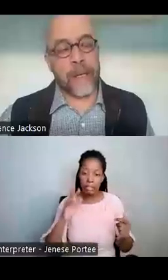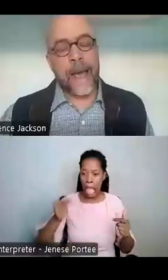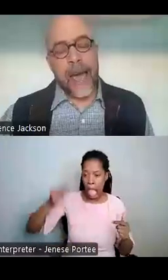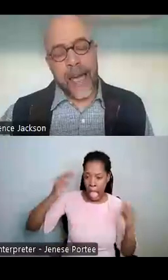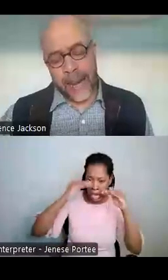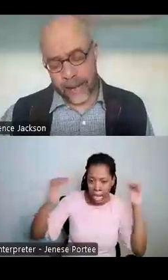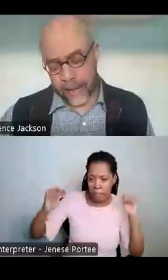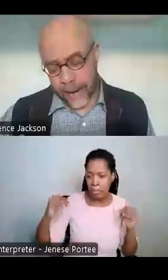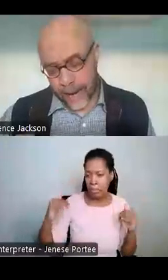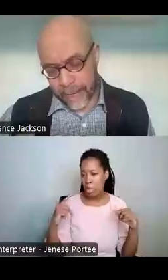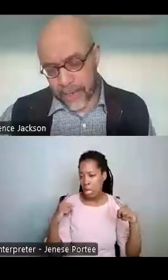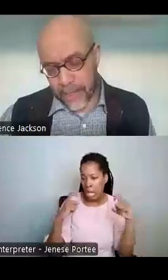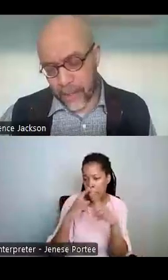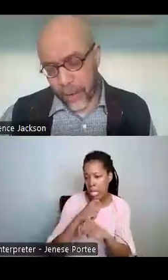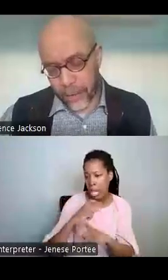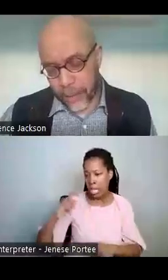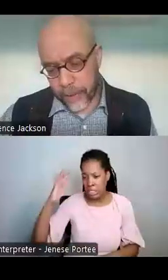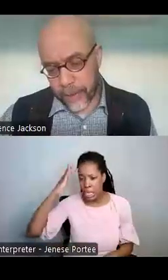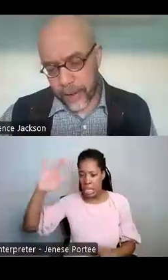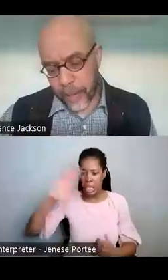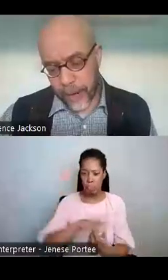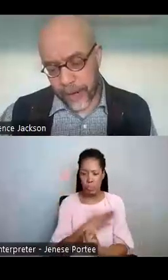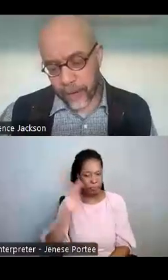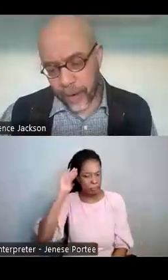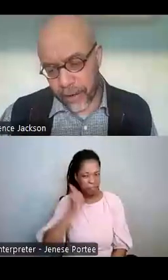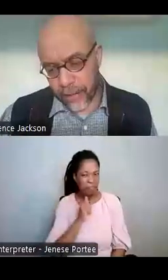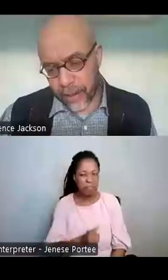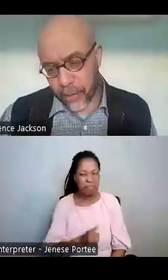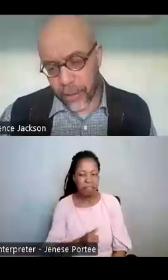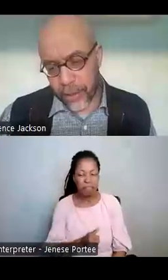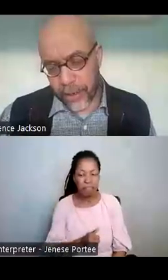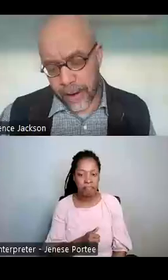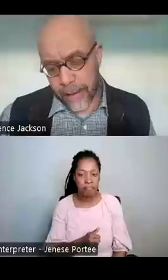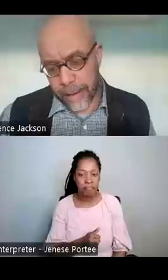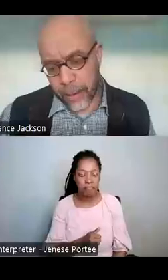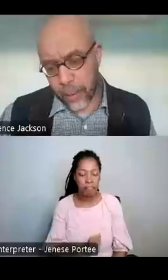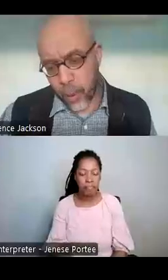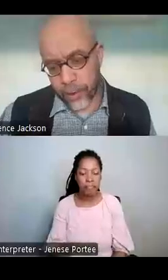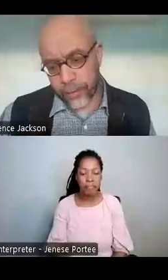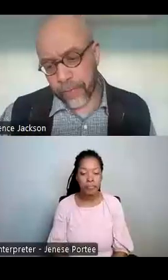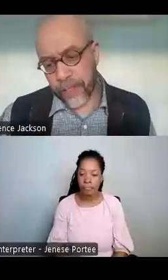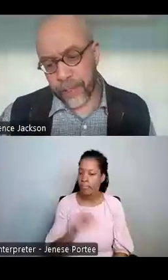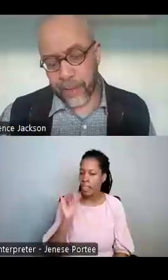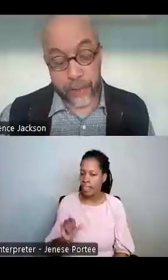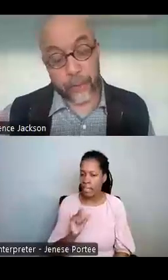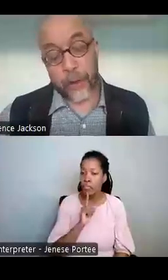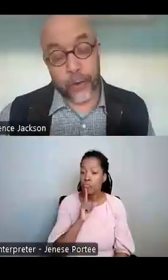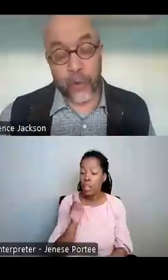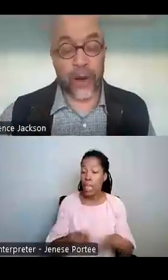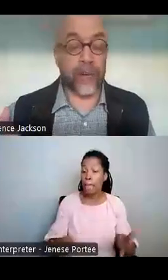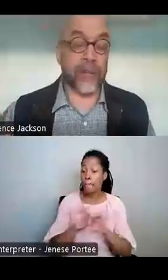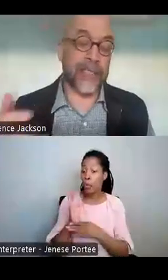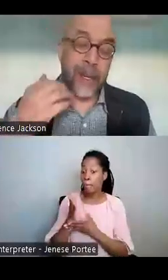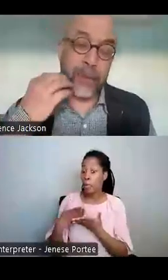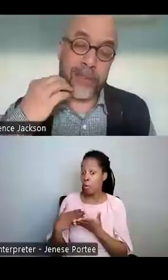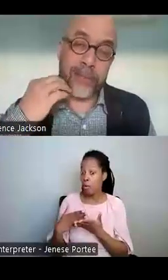music. And this is going to be I think, a really important feature of, sort of